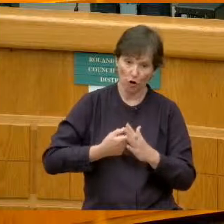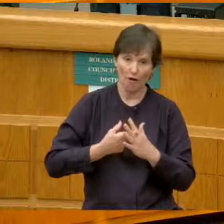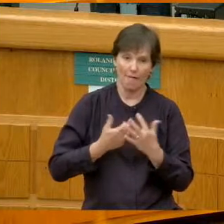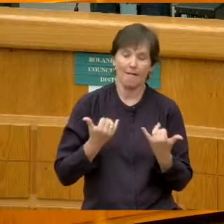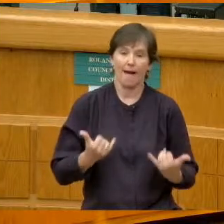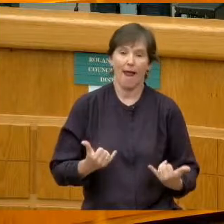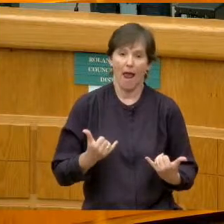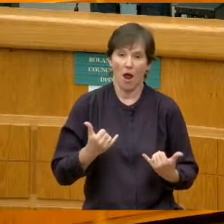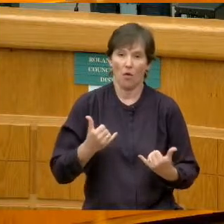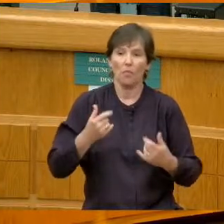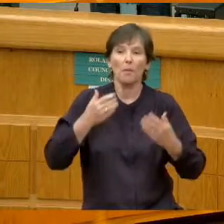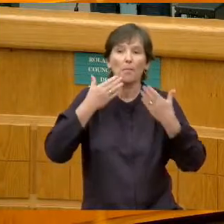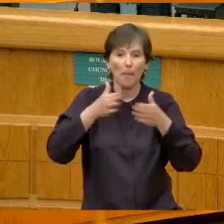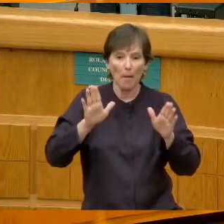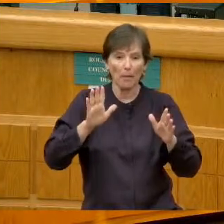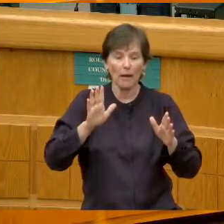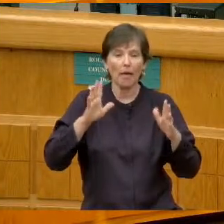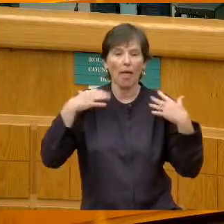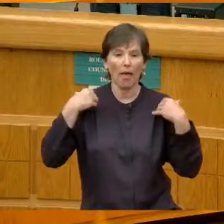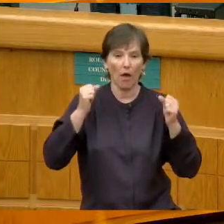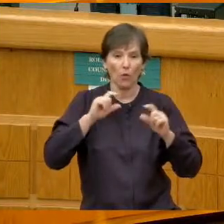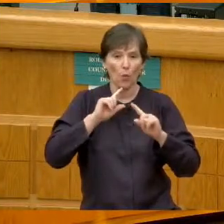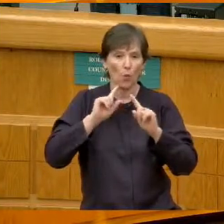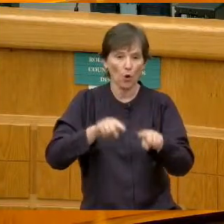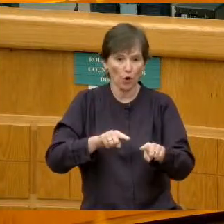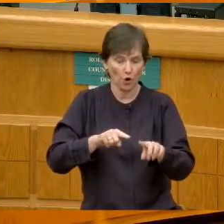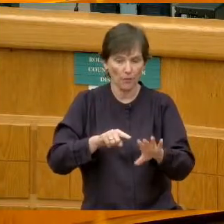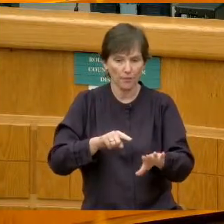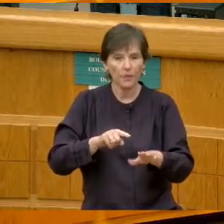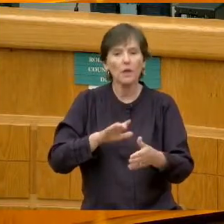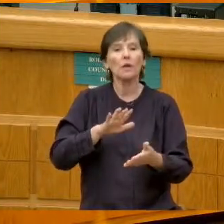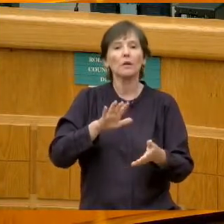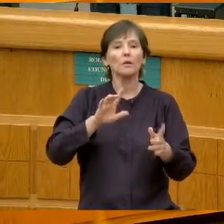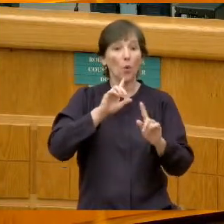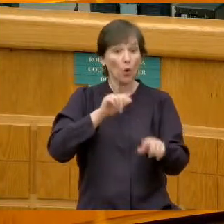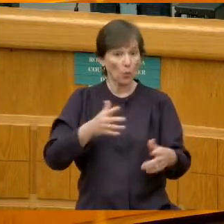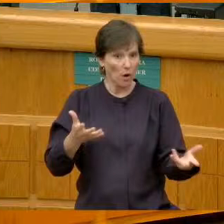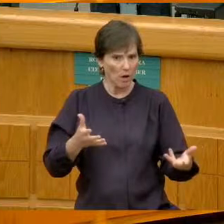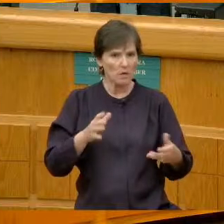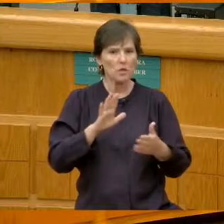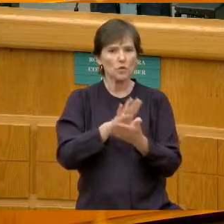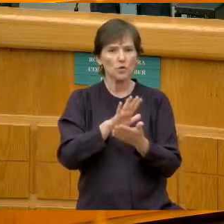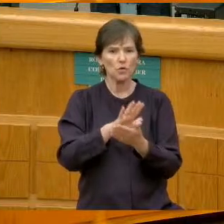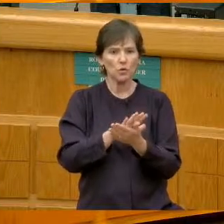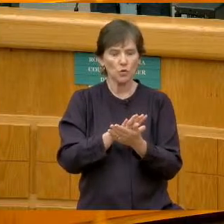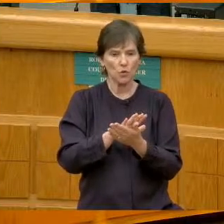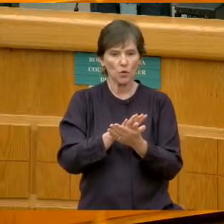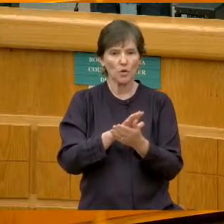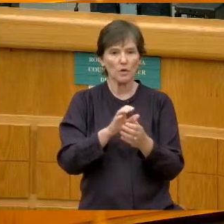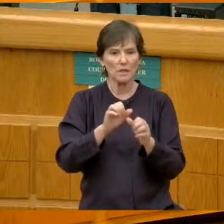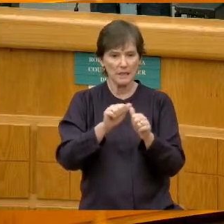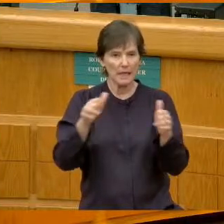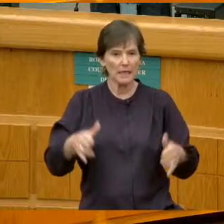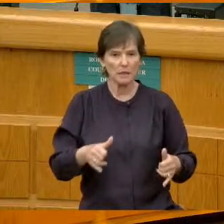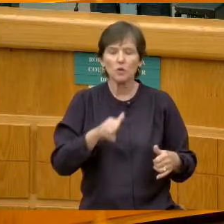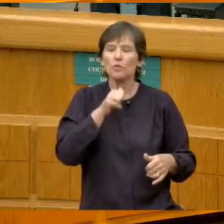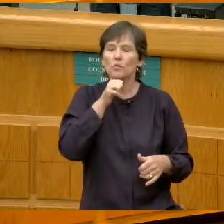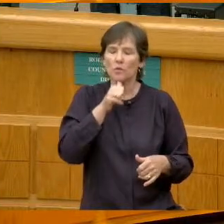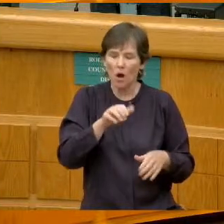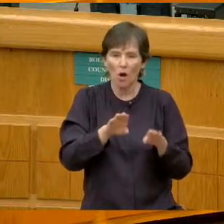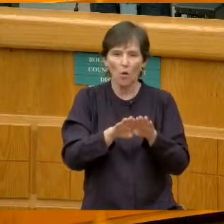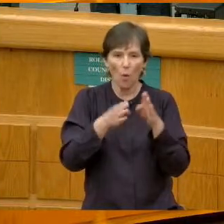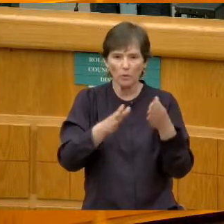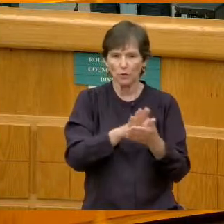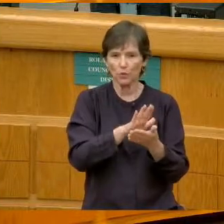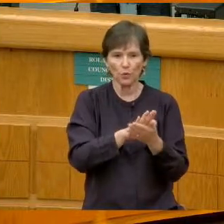health order. School systems shall not reopen schools for on-campus, face-to-face